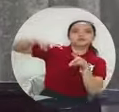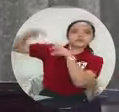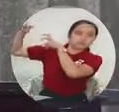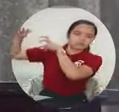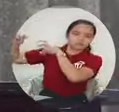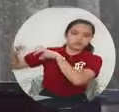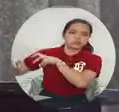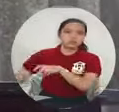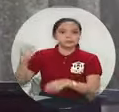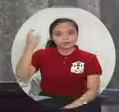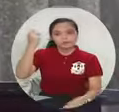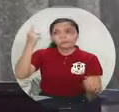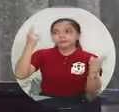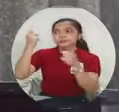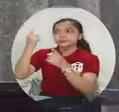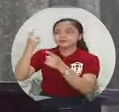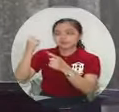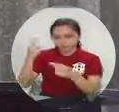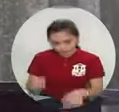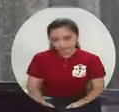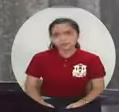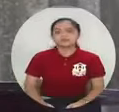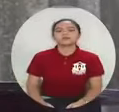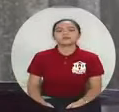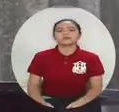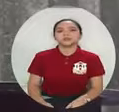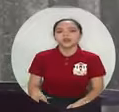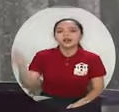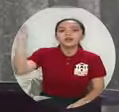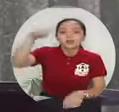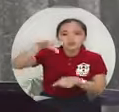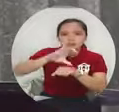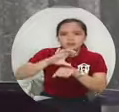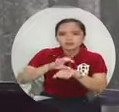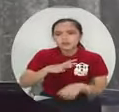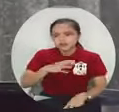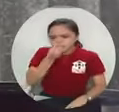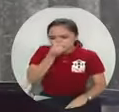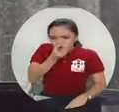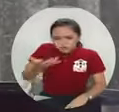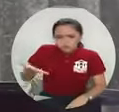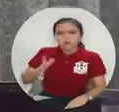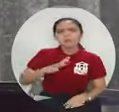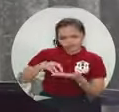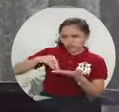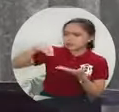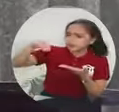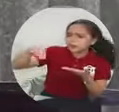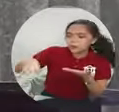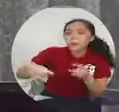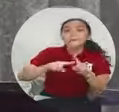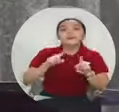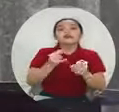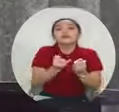48:14 and also in Proverbs 3:9, Deuteronomy 26:10, that first fruit giving is